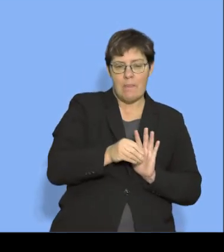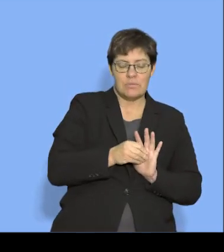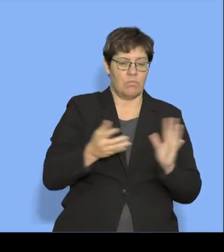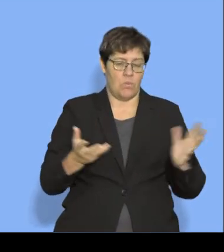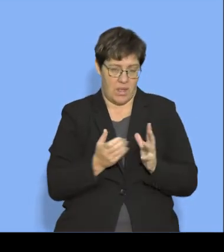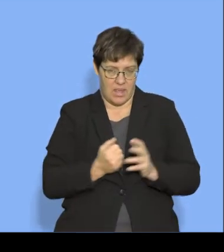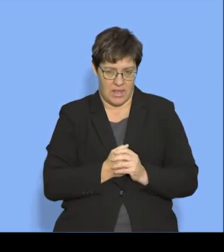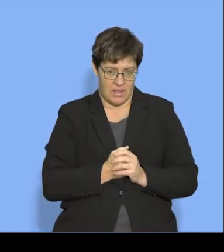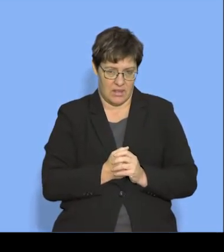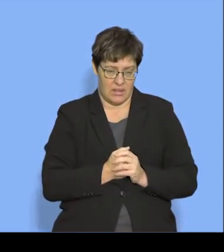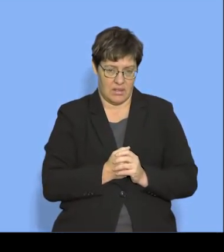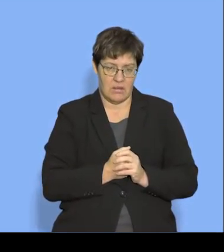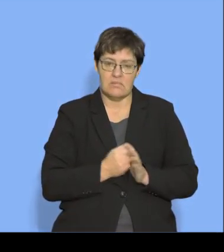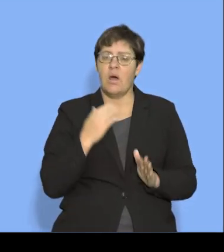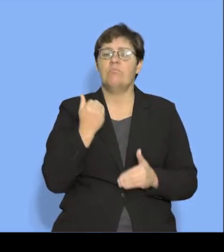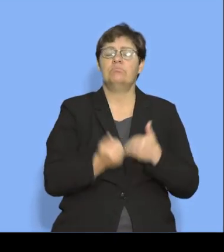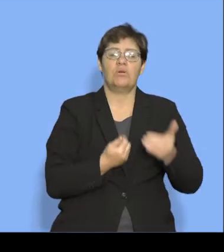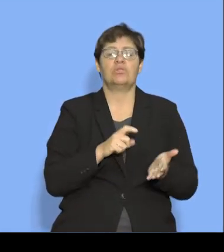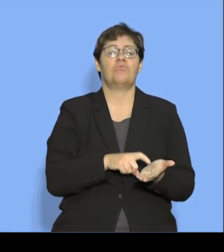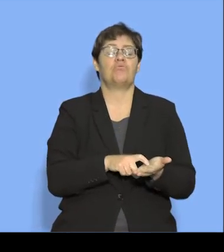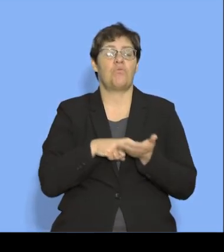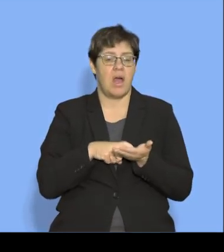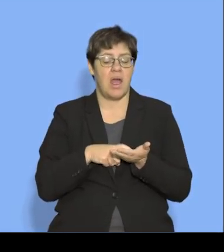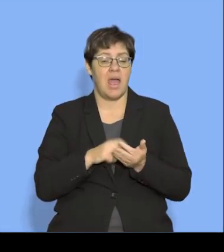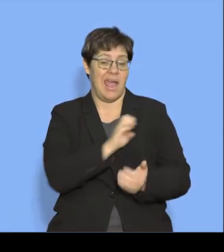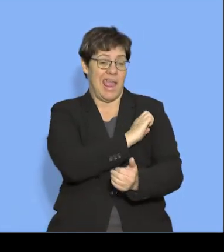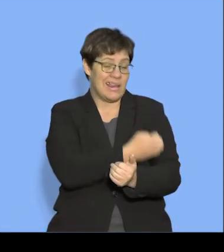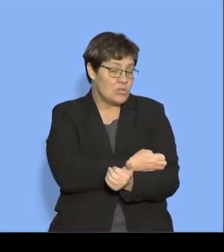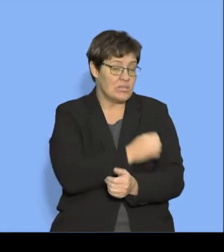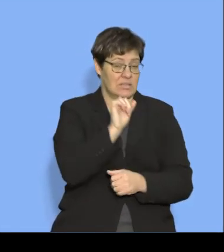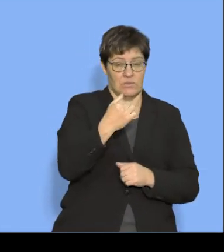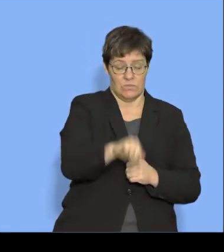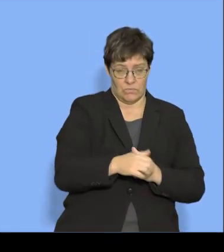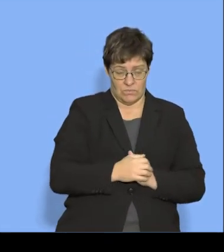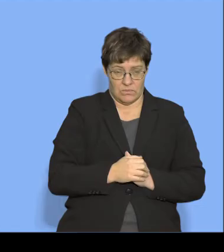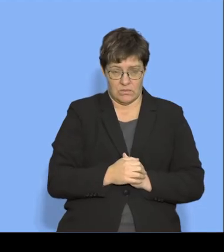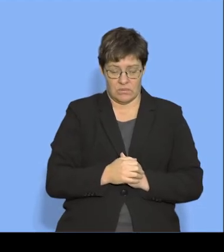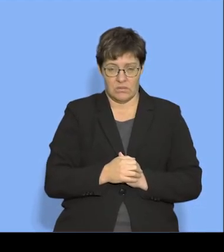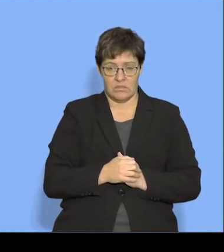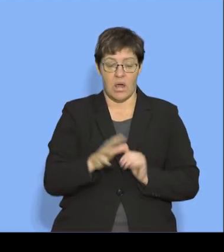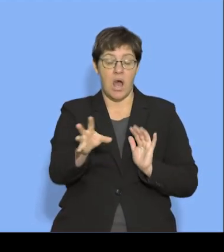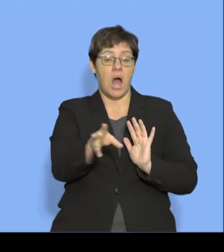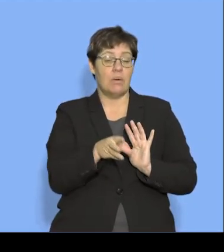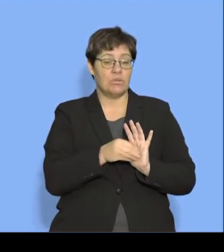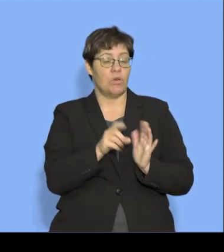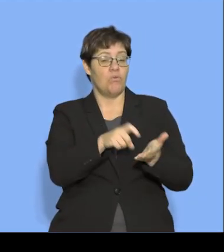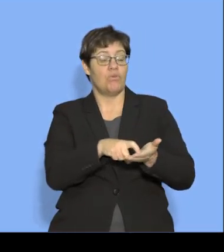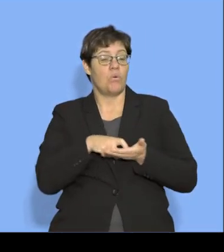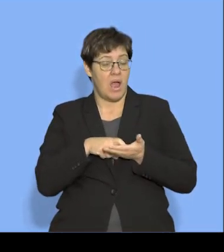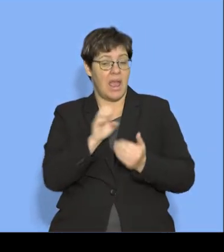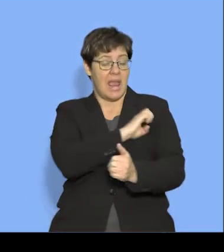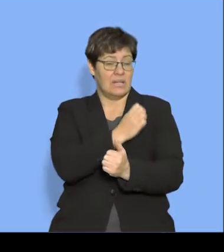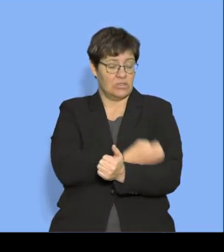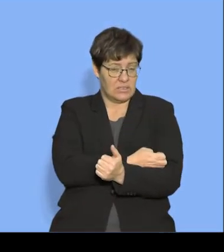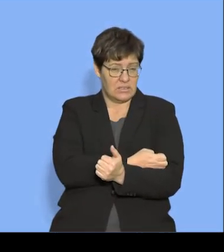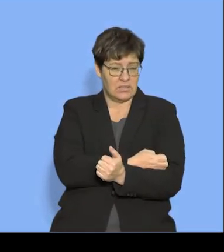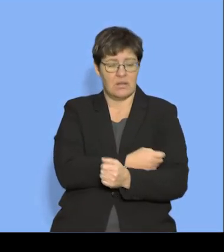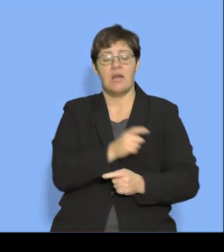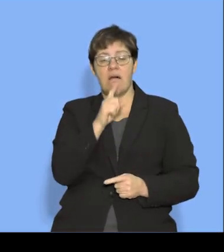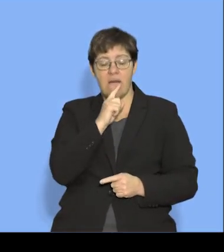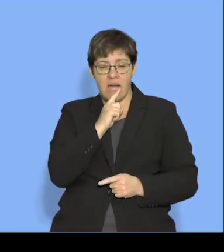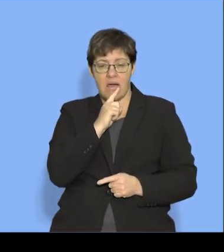whether the process is requiring energy or not. So when the absorption requires energy, we say that it